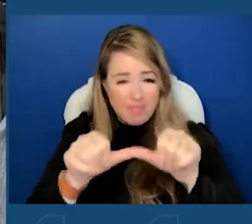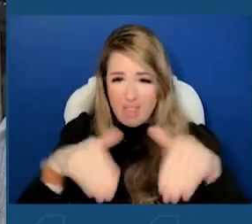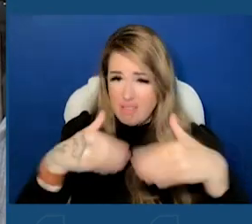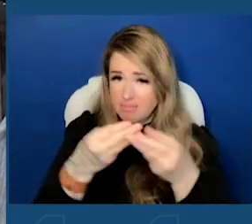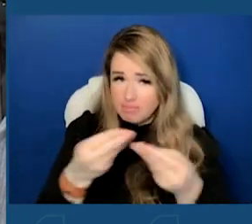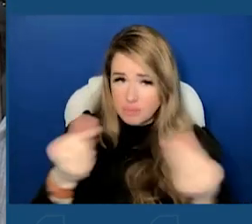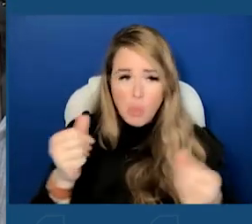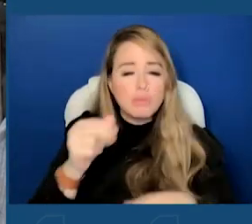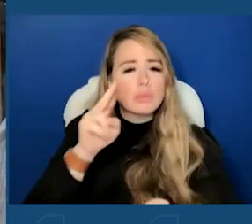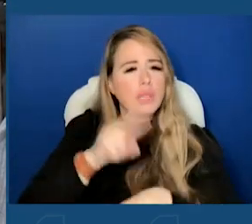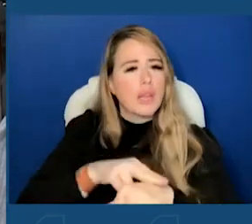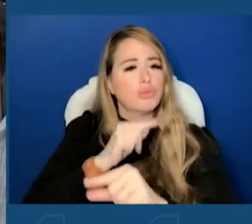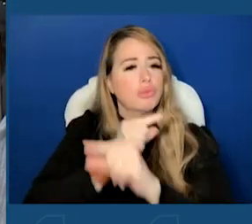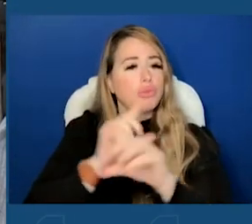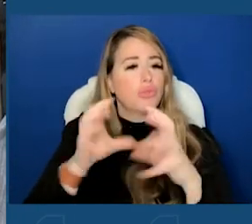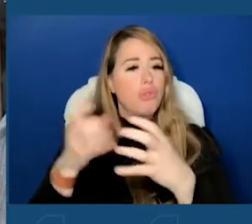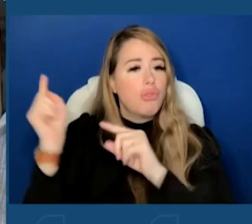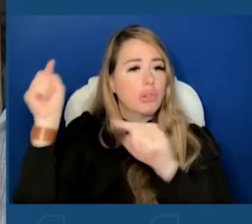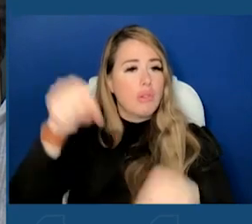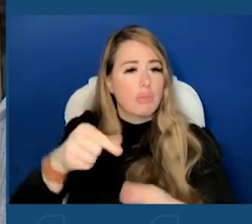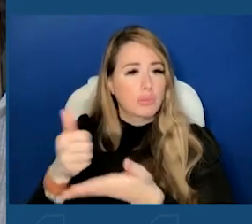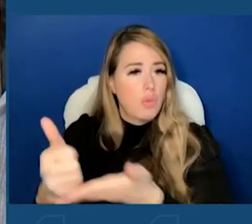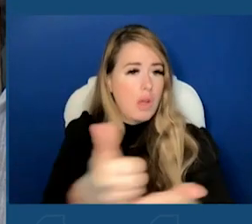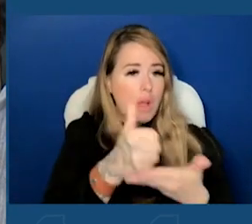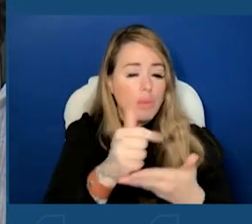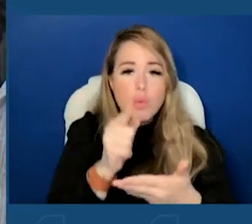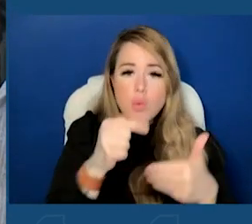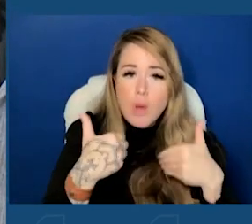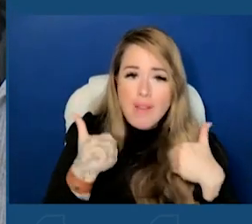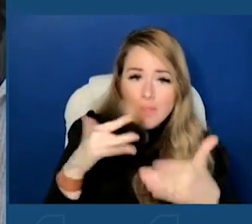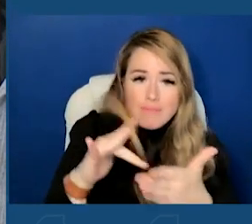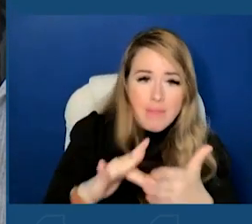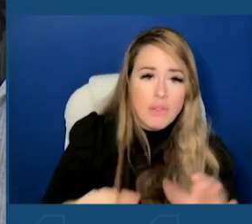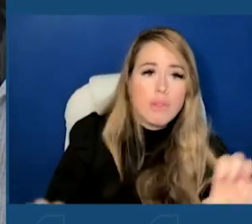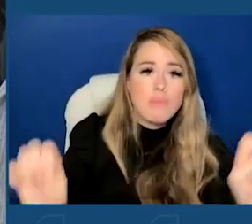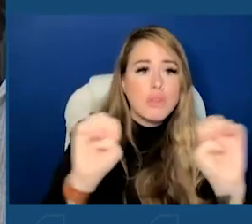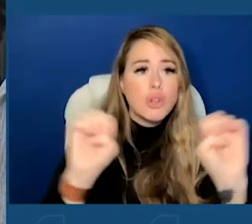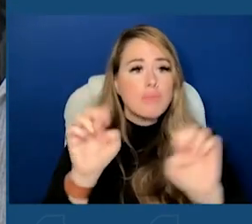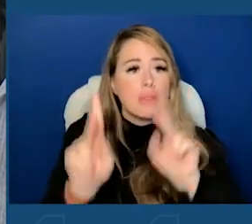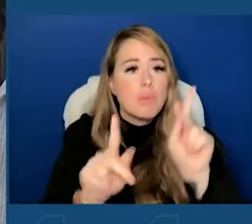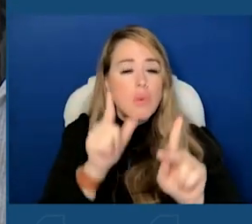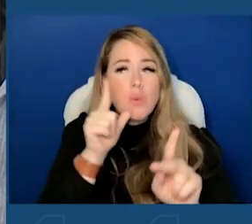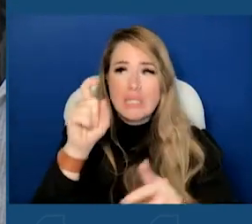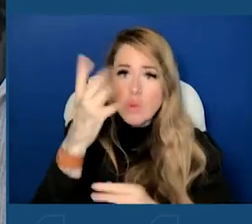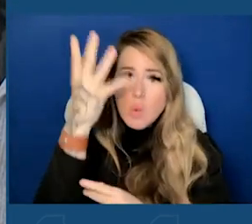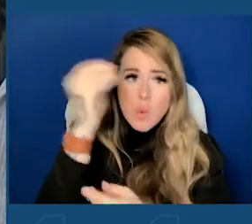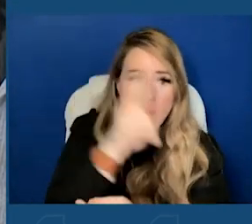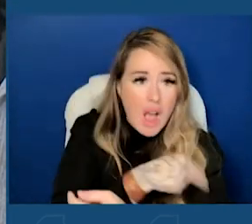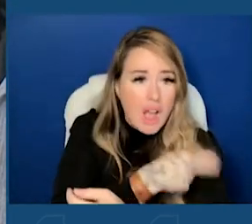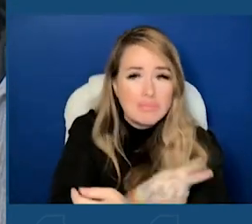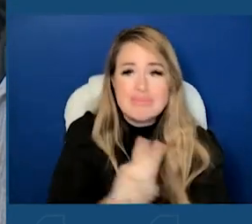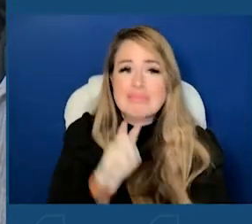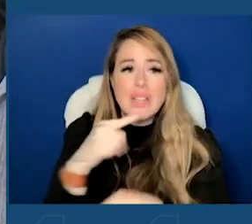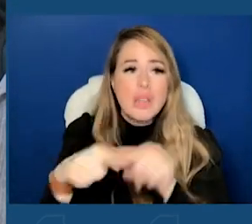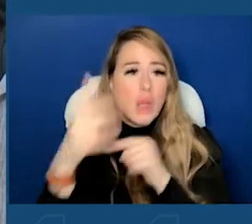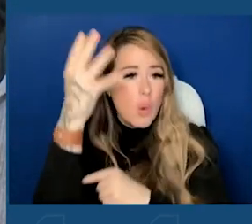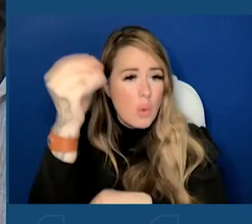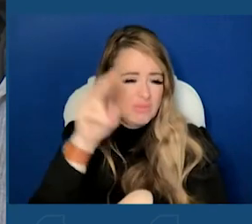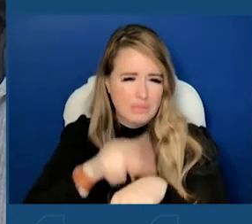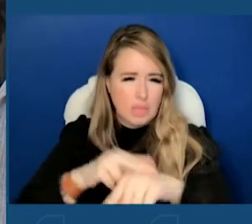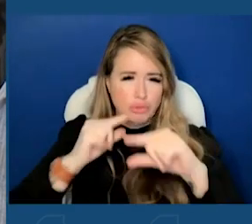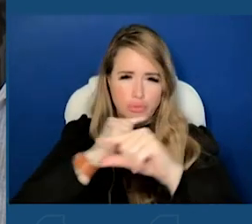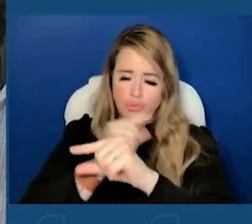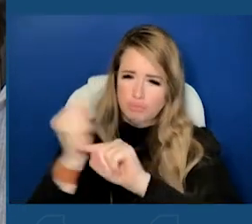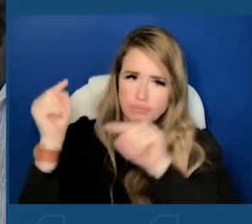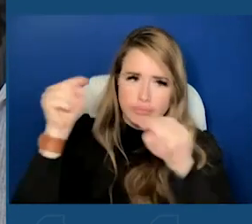with medical emergencies, people who cannot get to the hospital if necessary, to help doctors and nurses get